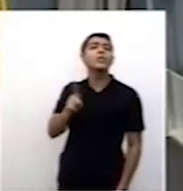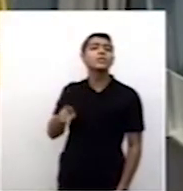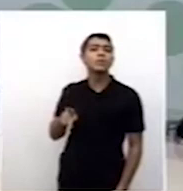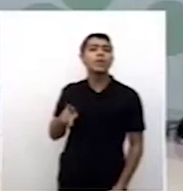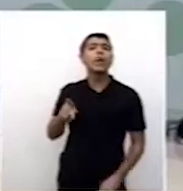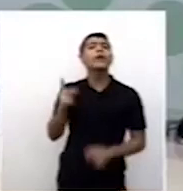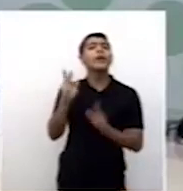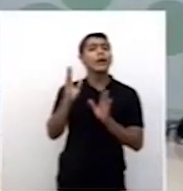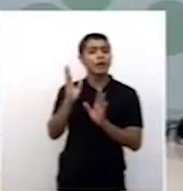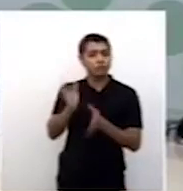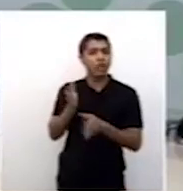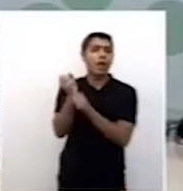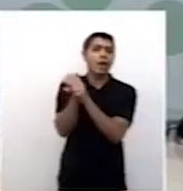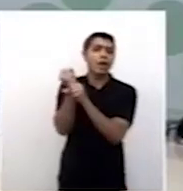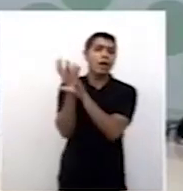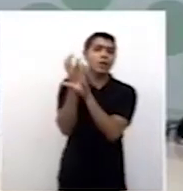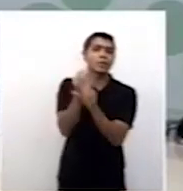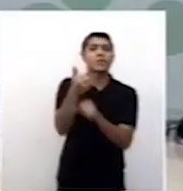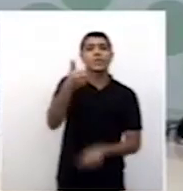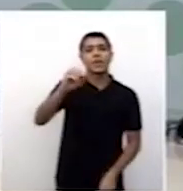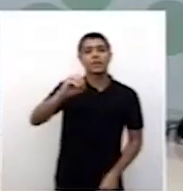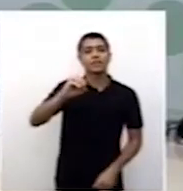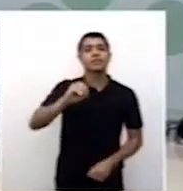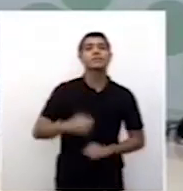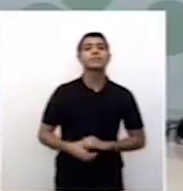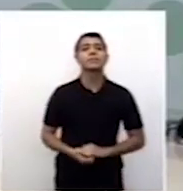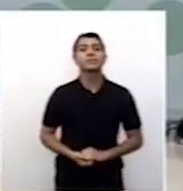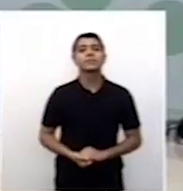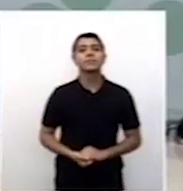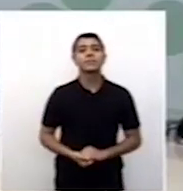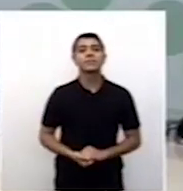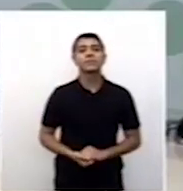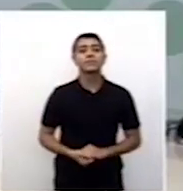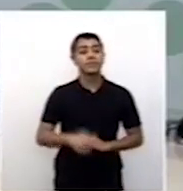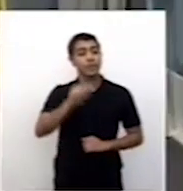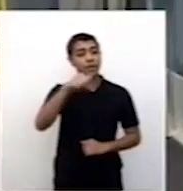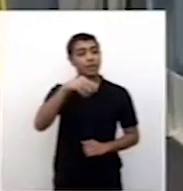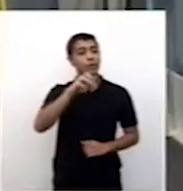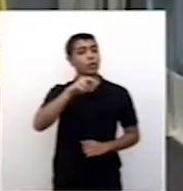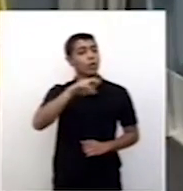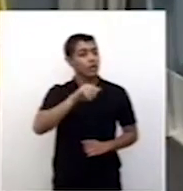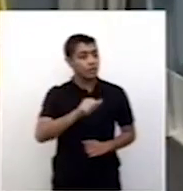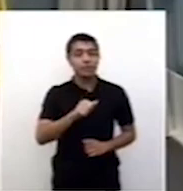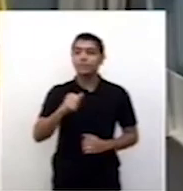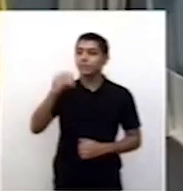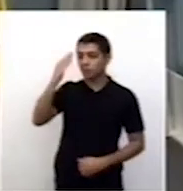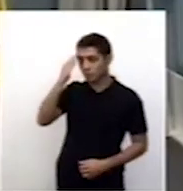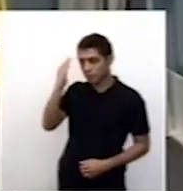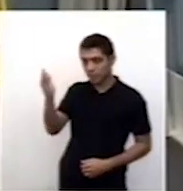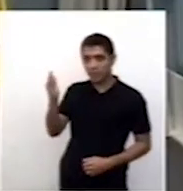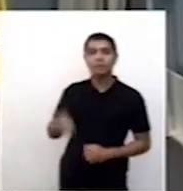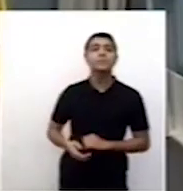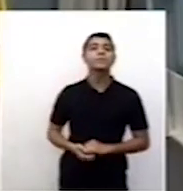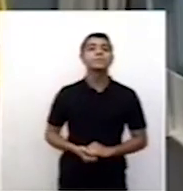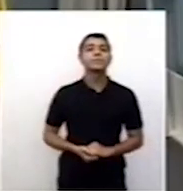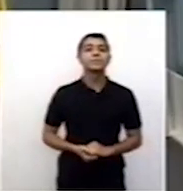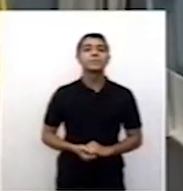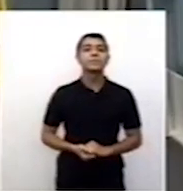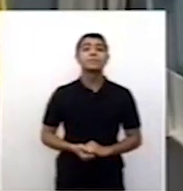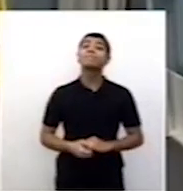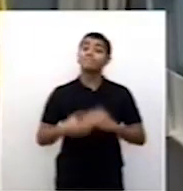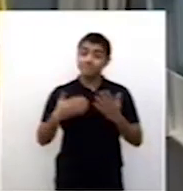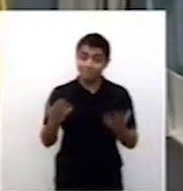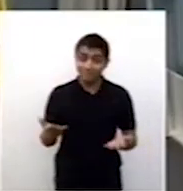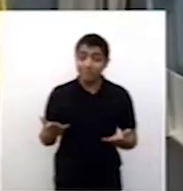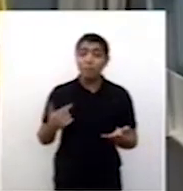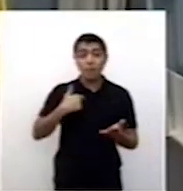It's a pleasure to be here with you all. Antônia? Thank you. Bem, eu comecei a nossa aula em